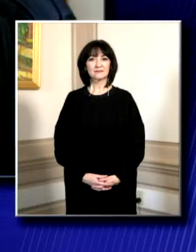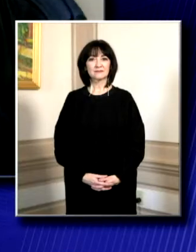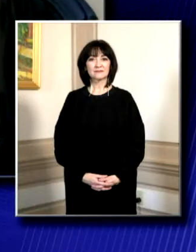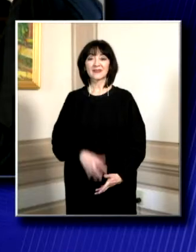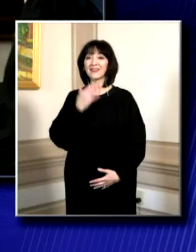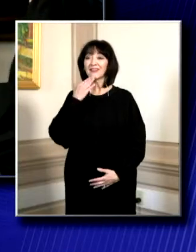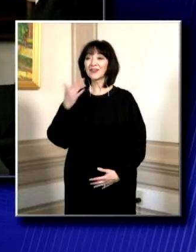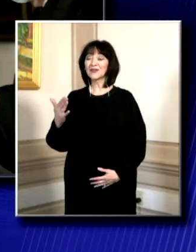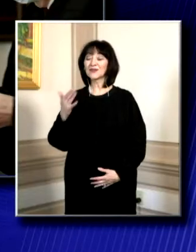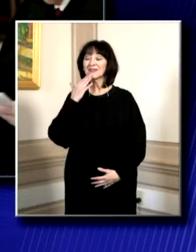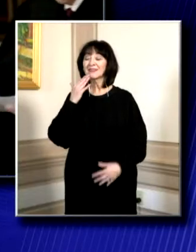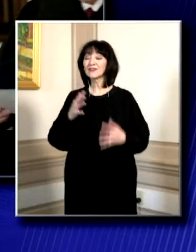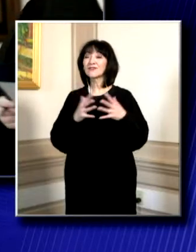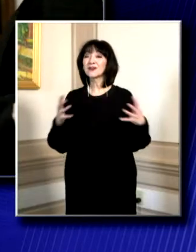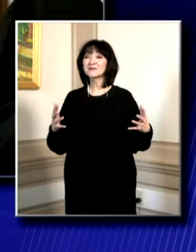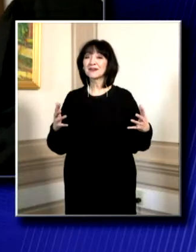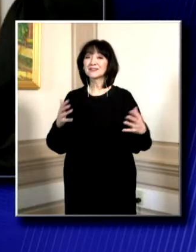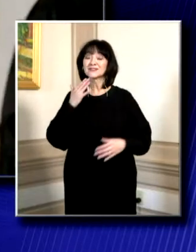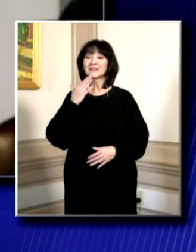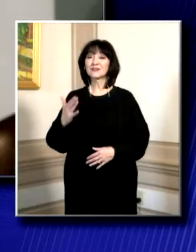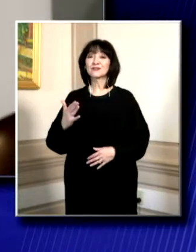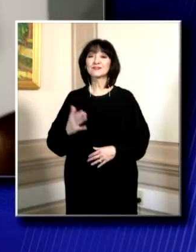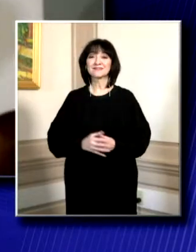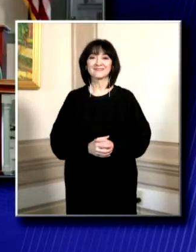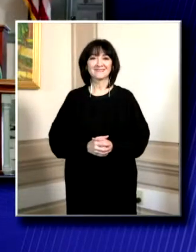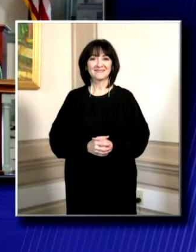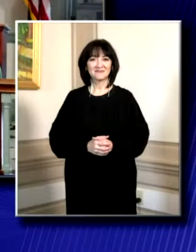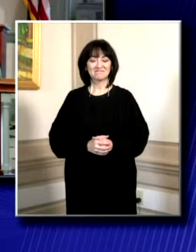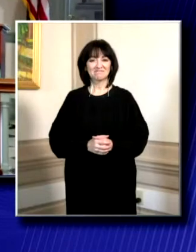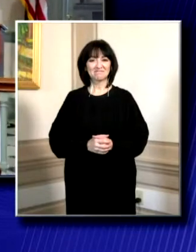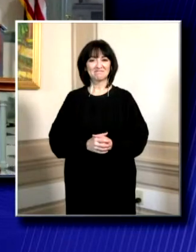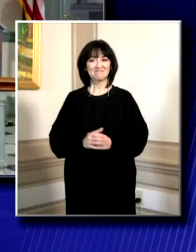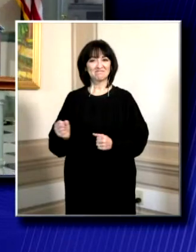Thank you. Congratulations Thank you very again. much. Thank you. Yep.